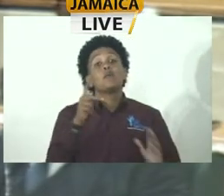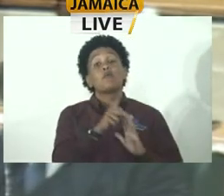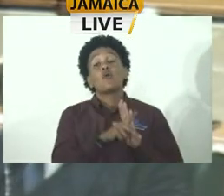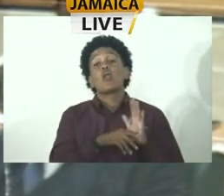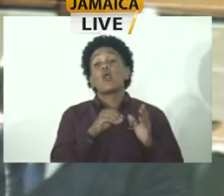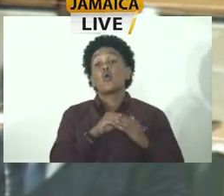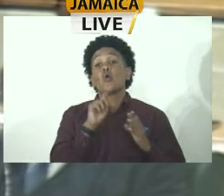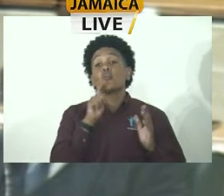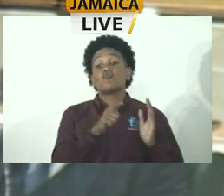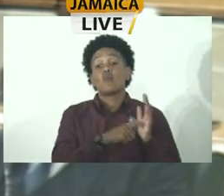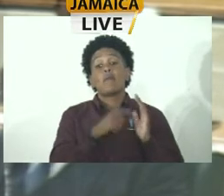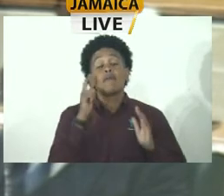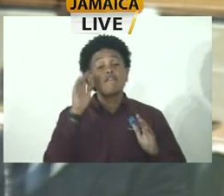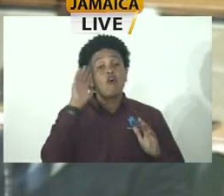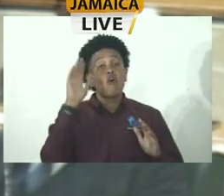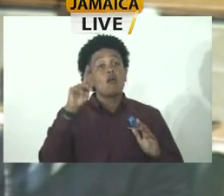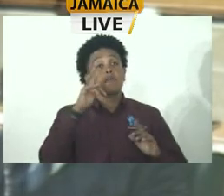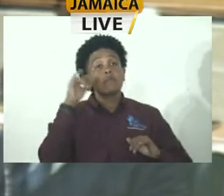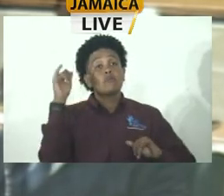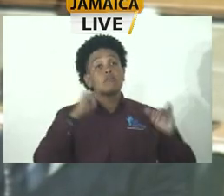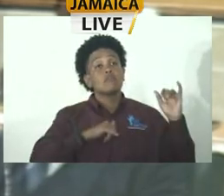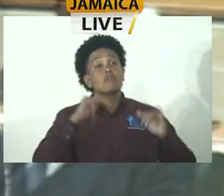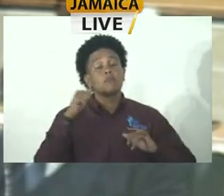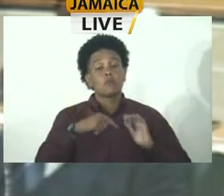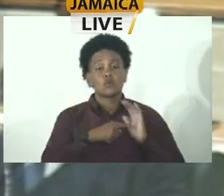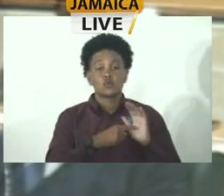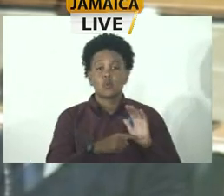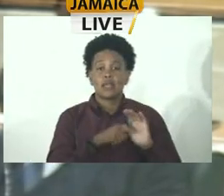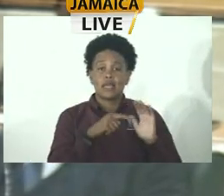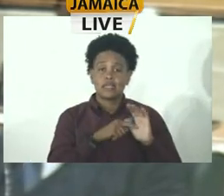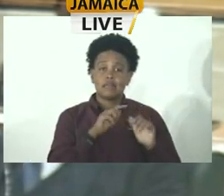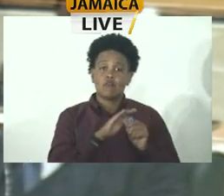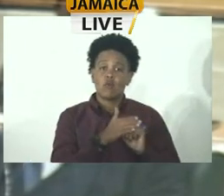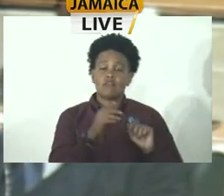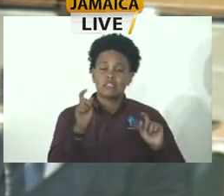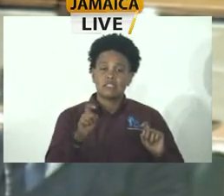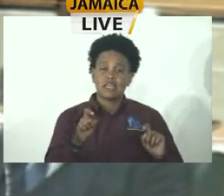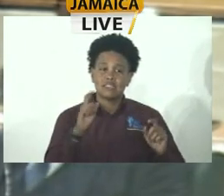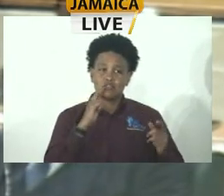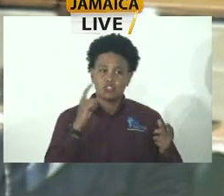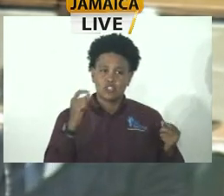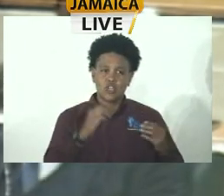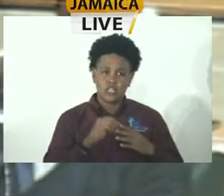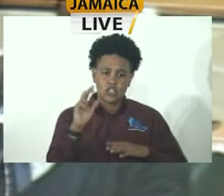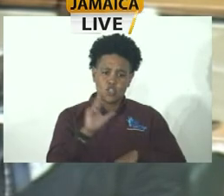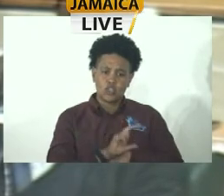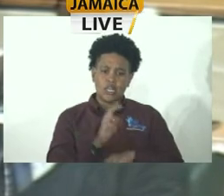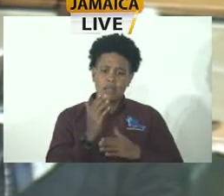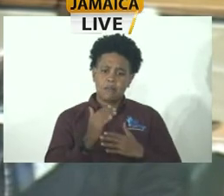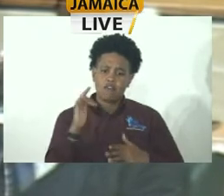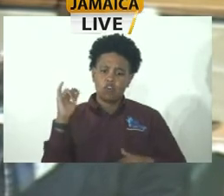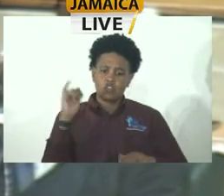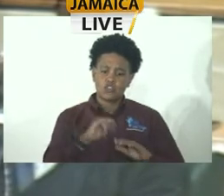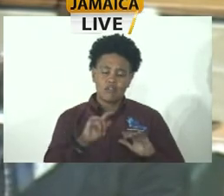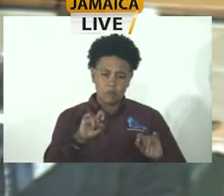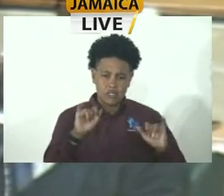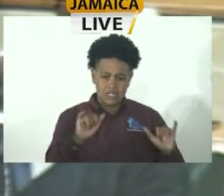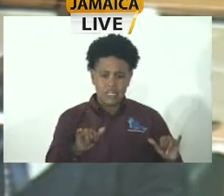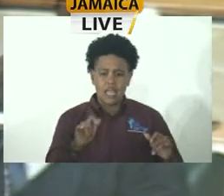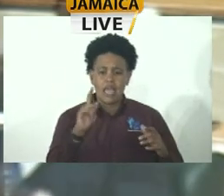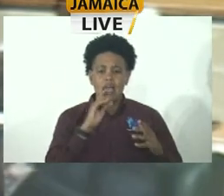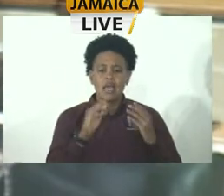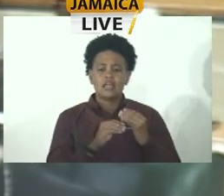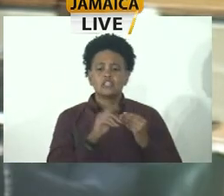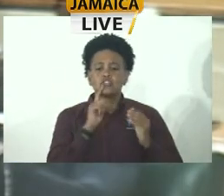the requirement for all travelers to present a negative covid19 test conducted within three days of travel remain in place as does a